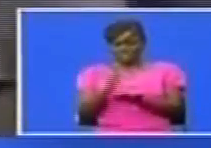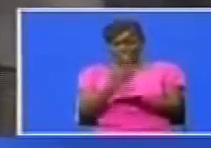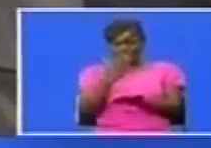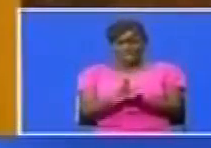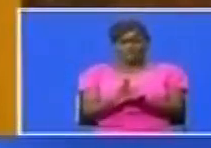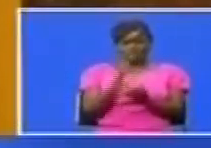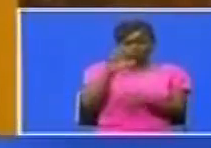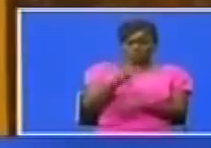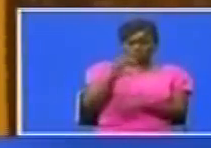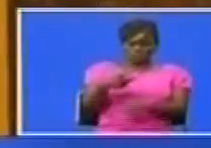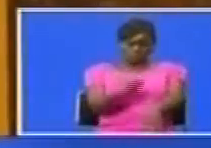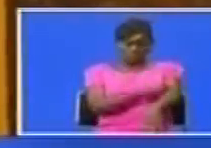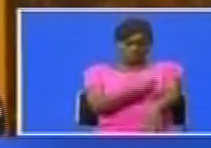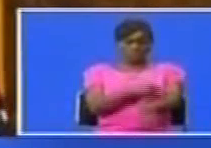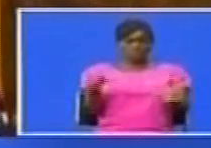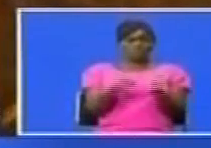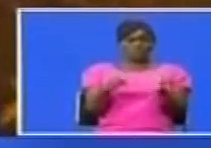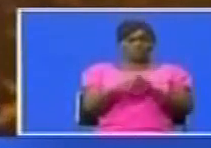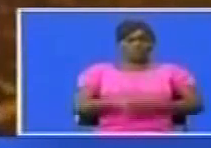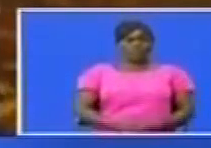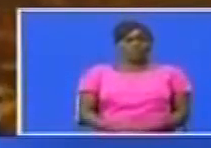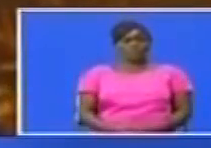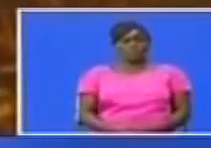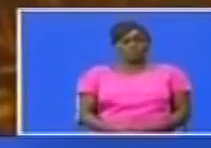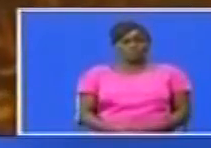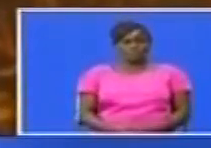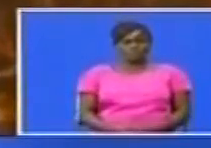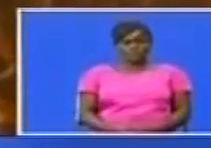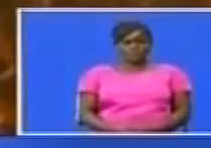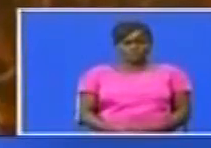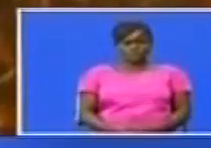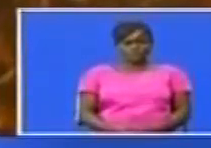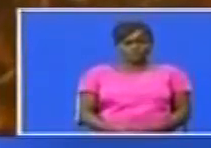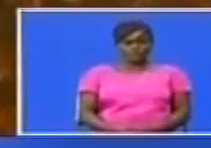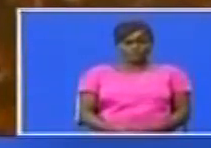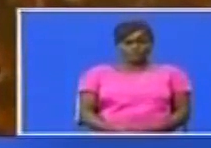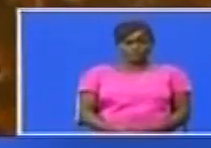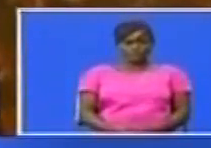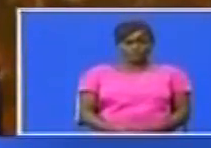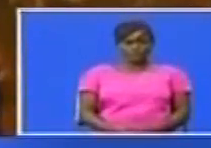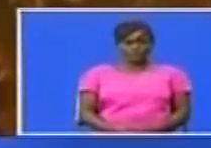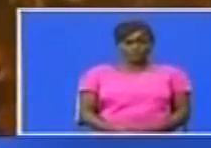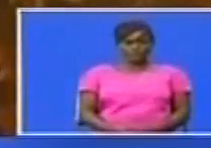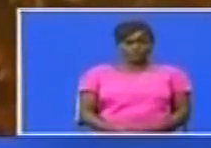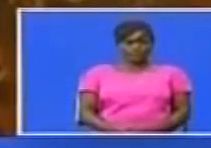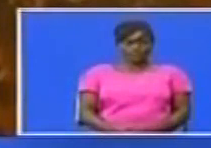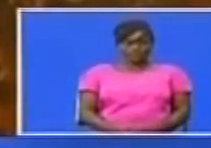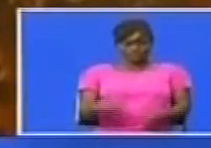condemnation. And even case, okay, even anyone is caught having violated